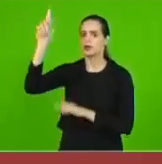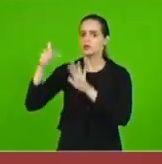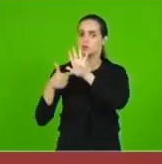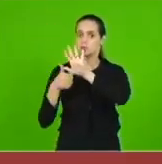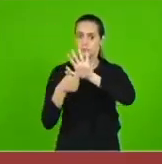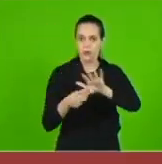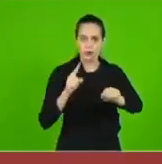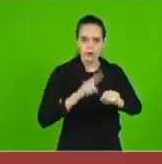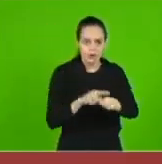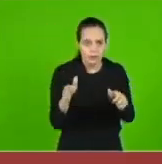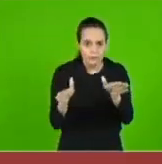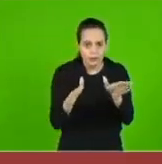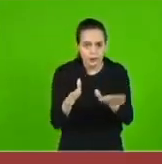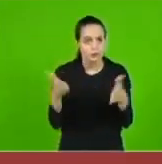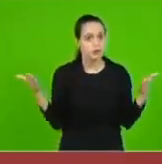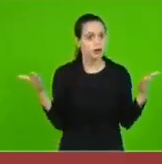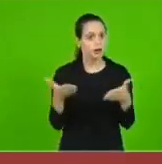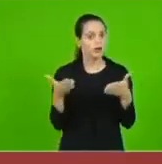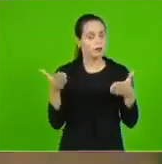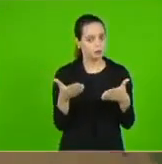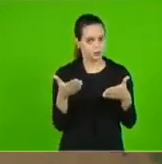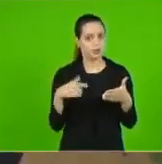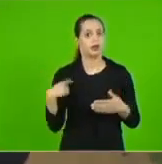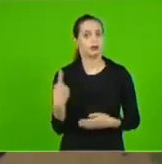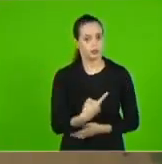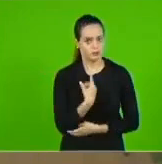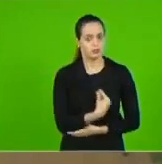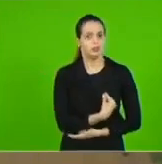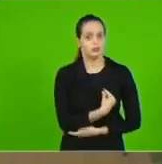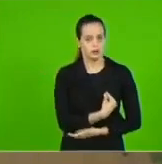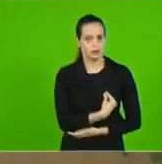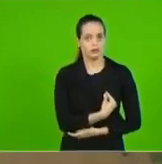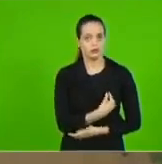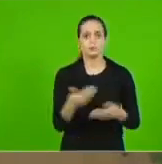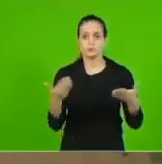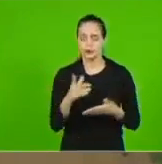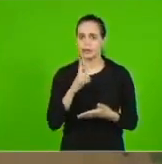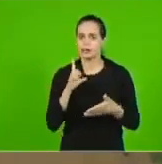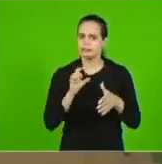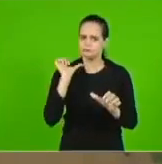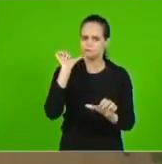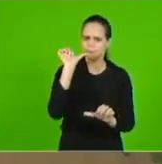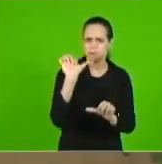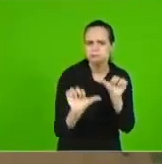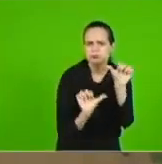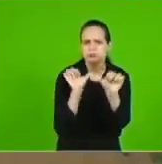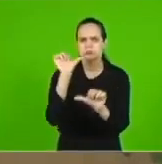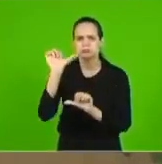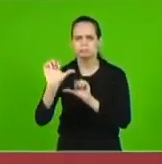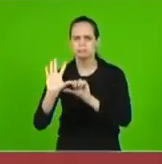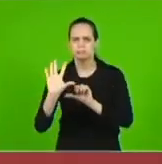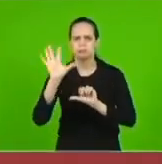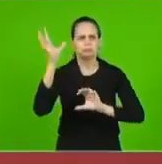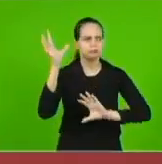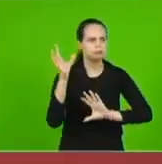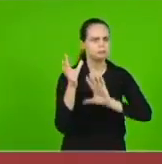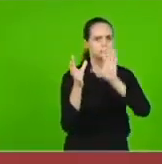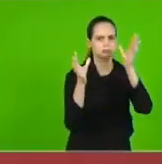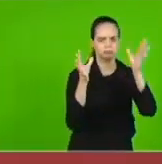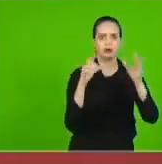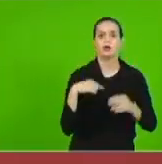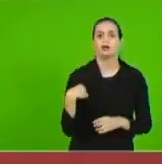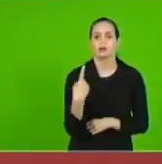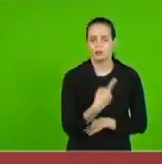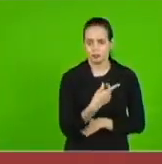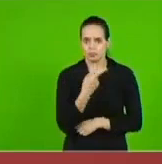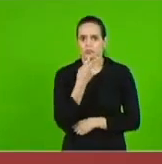this time. There are great transformations. We have been noticing this. The world is living like this. In